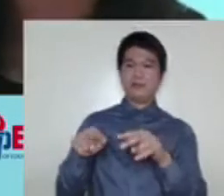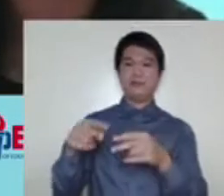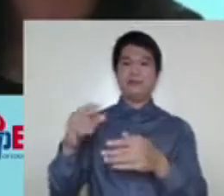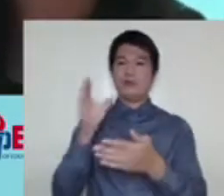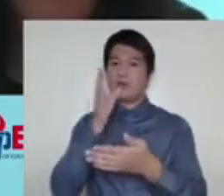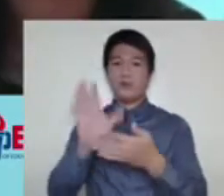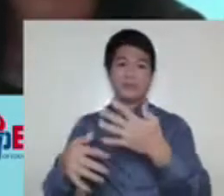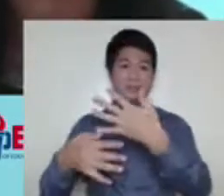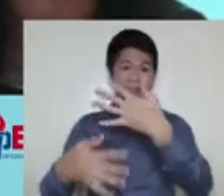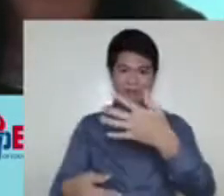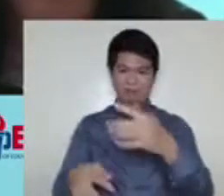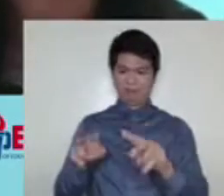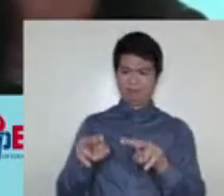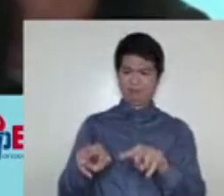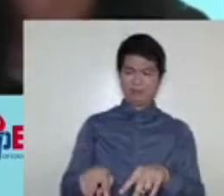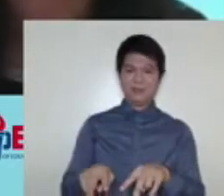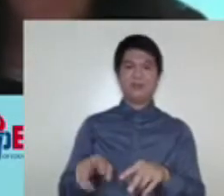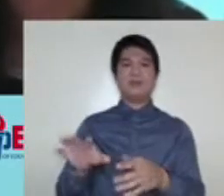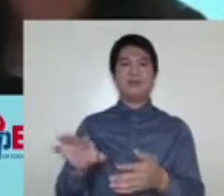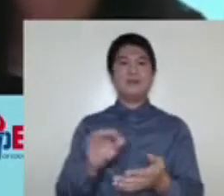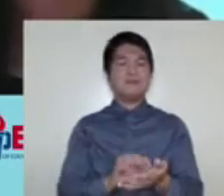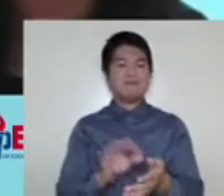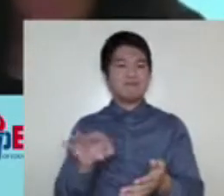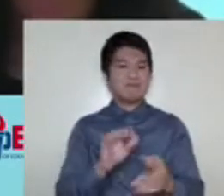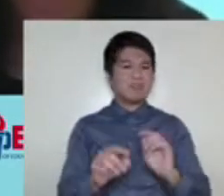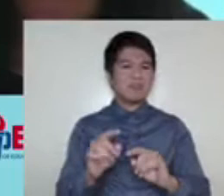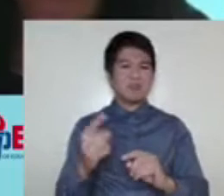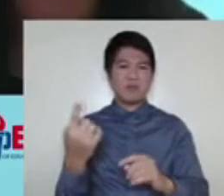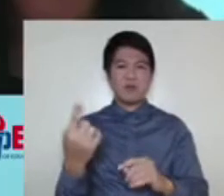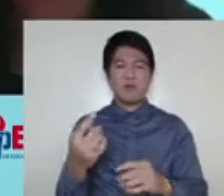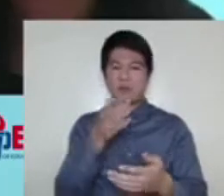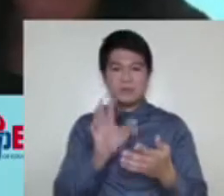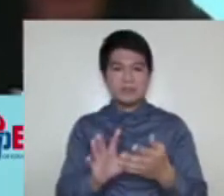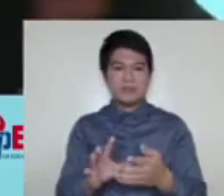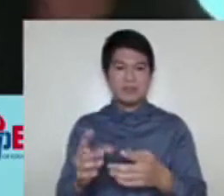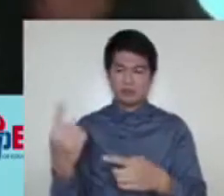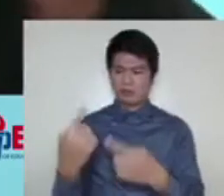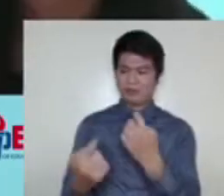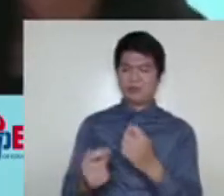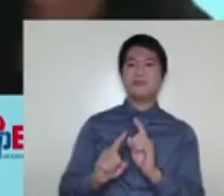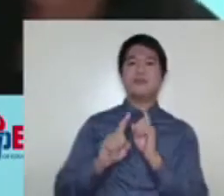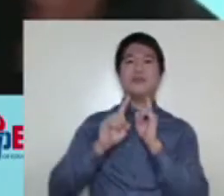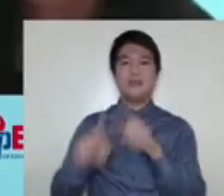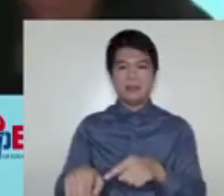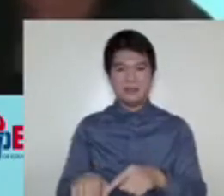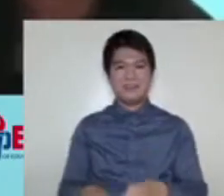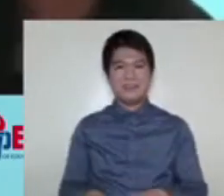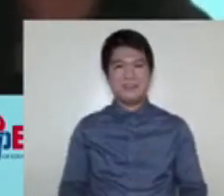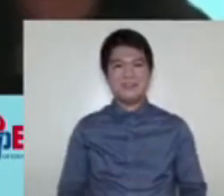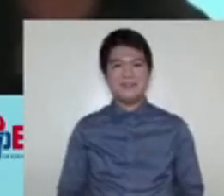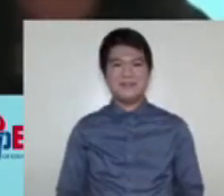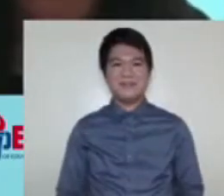get your comments and questions, and we will be able to respond to your queries on real time. So